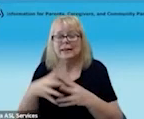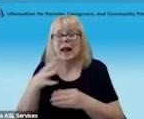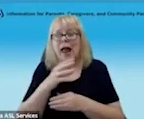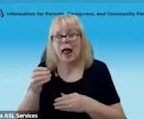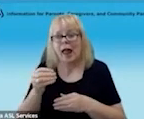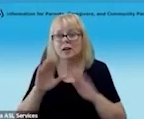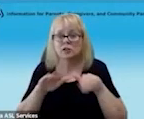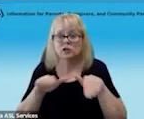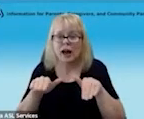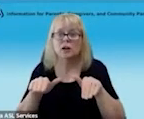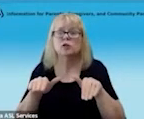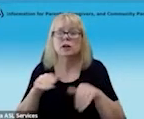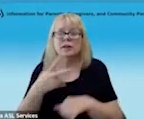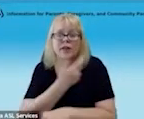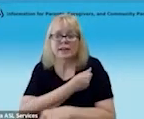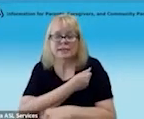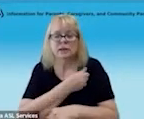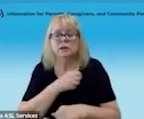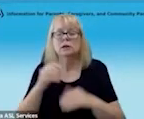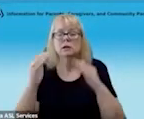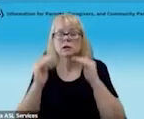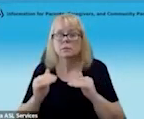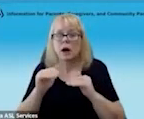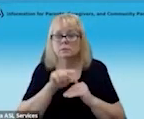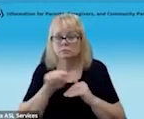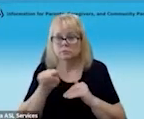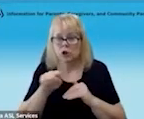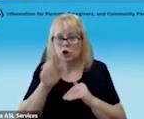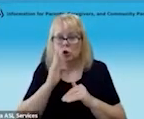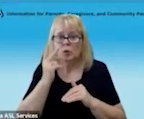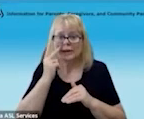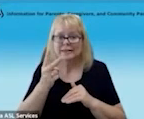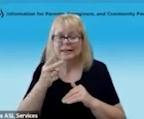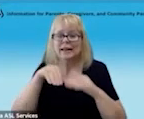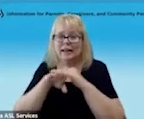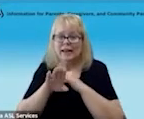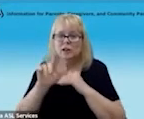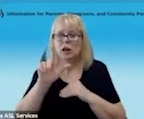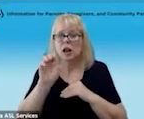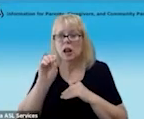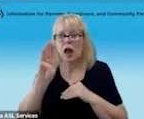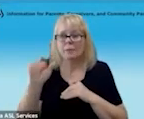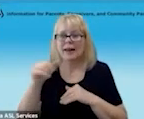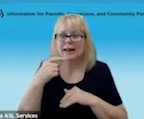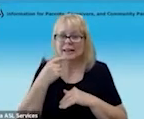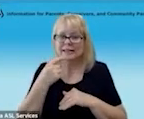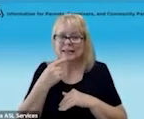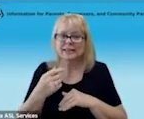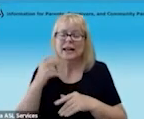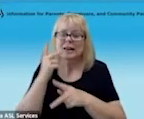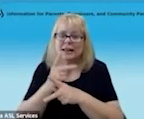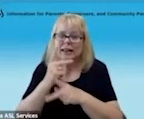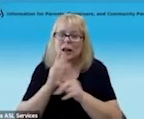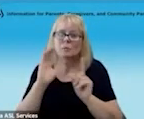about COVID-19. Here's a couple of our Facebook posts really geared toward pregnancy and